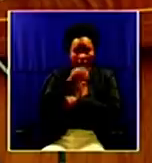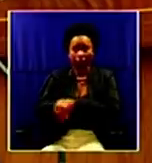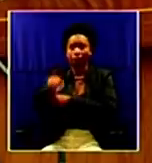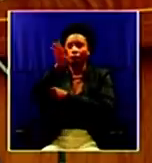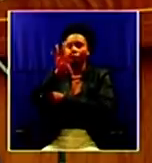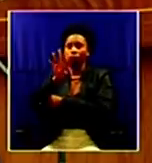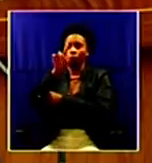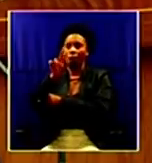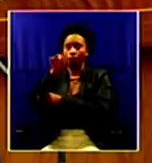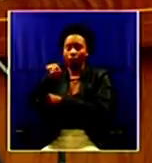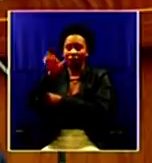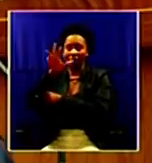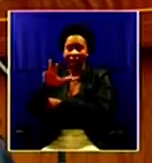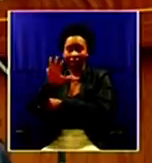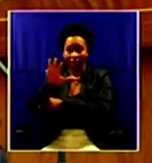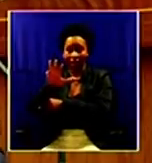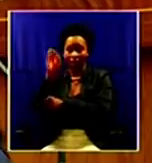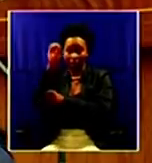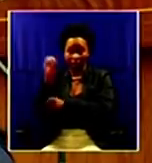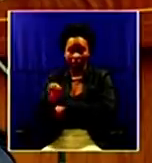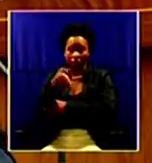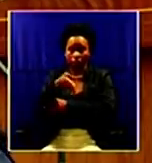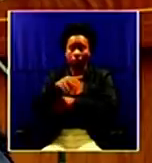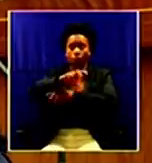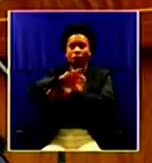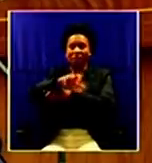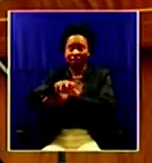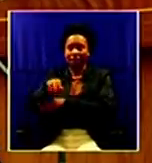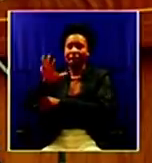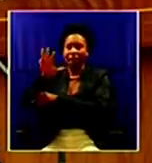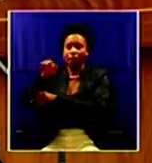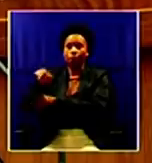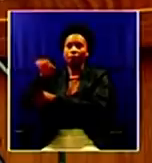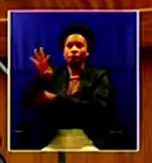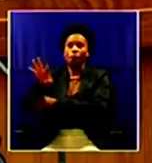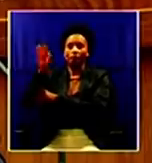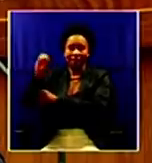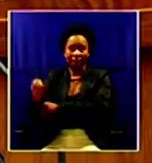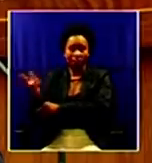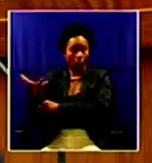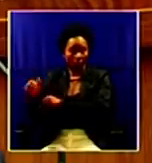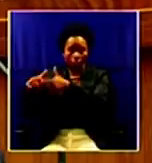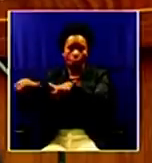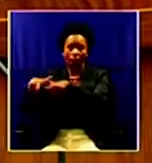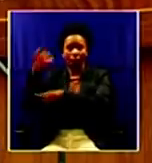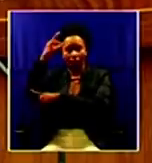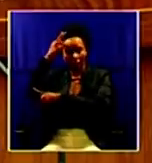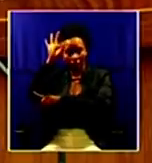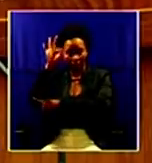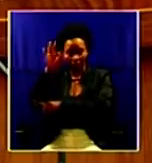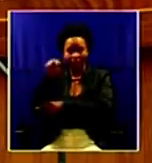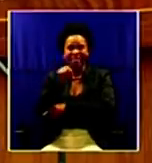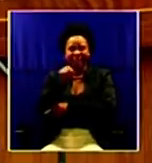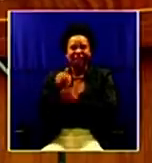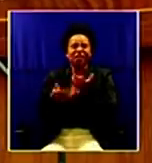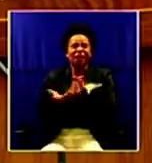41.9% to provinces, and 9.4% to local government. This is after providing